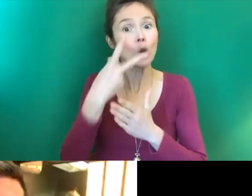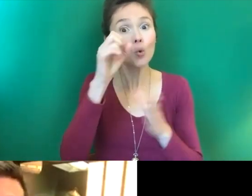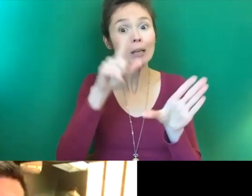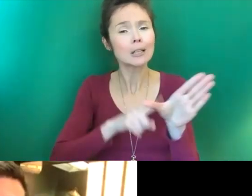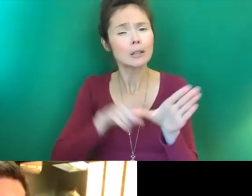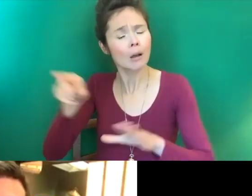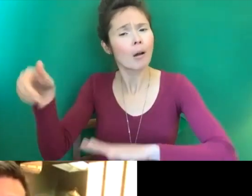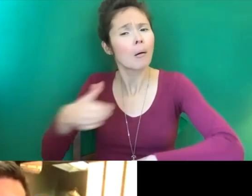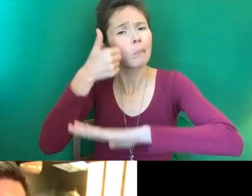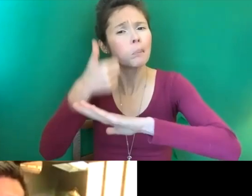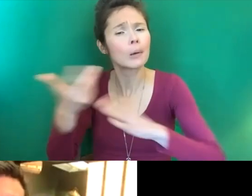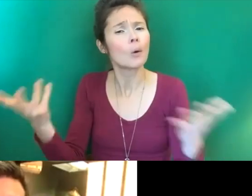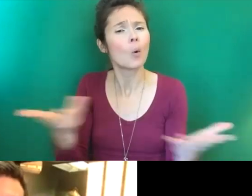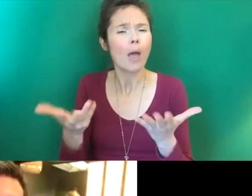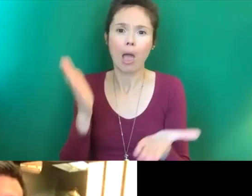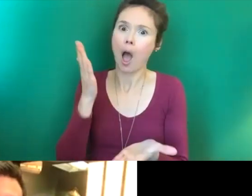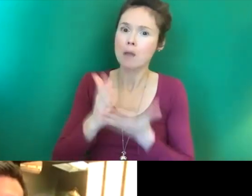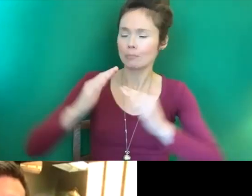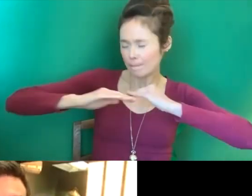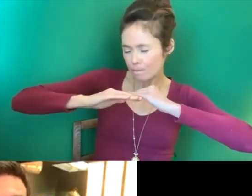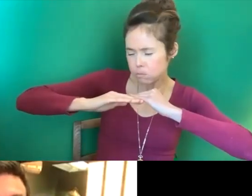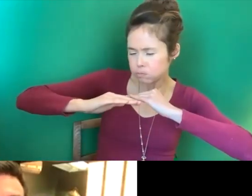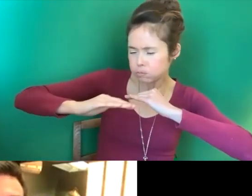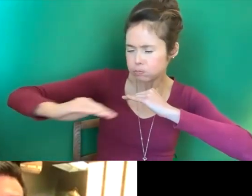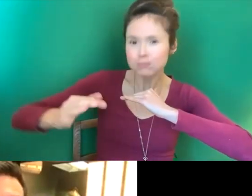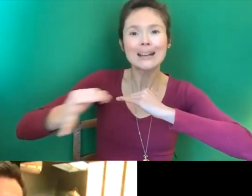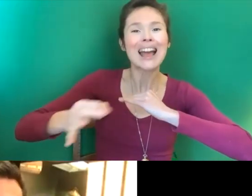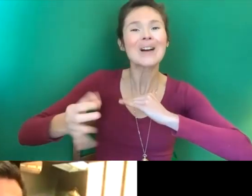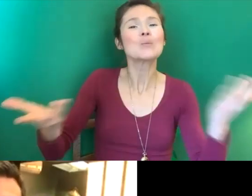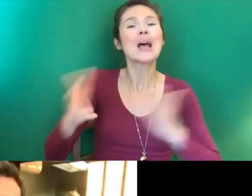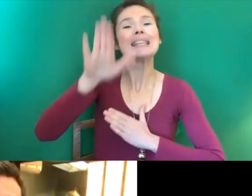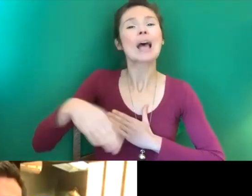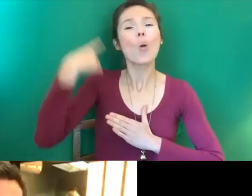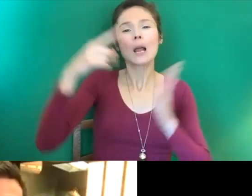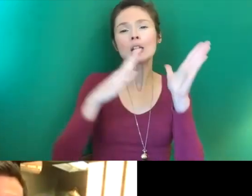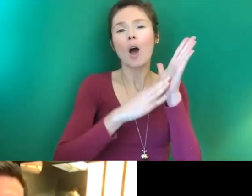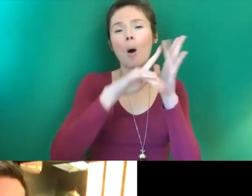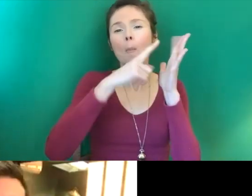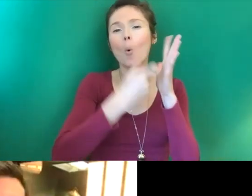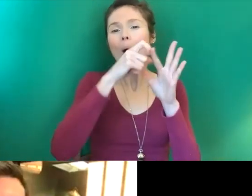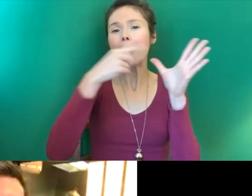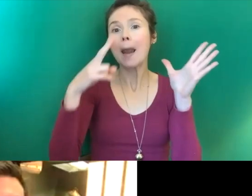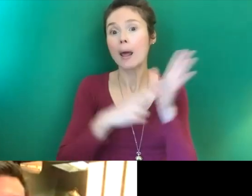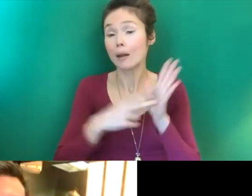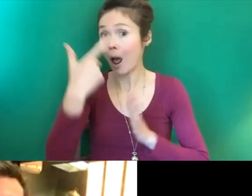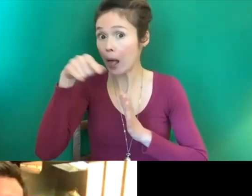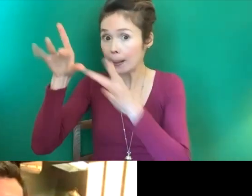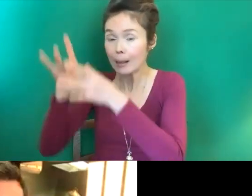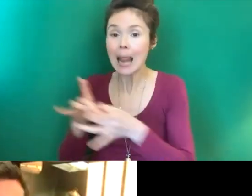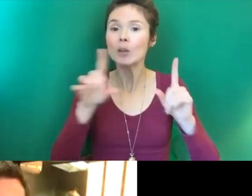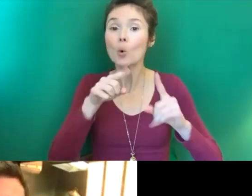in a very flat, very accessible town, Morden, which is on the underground network on a